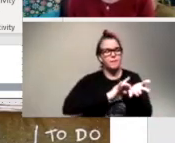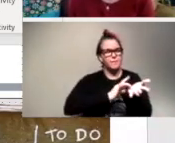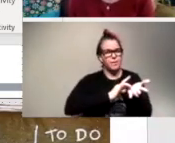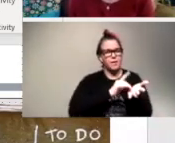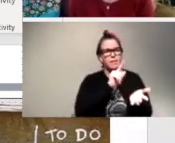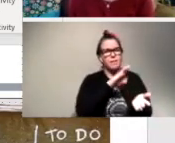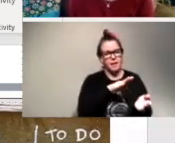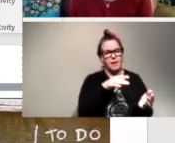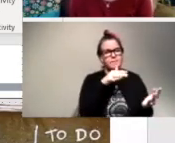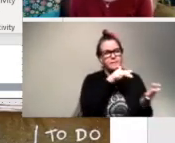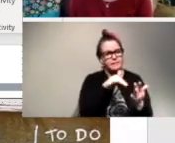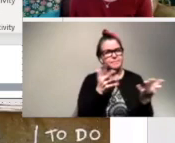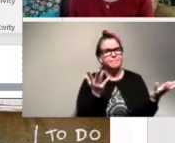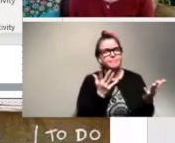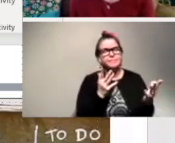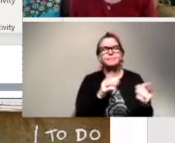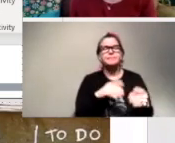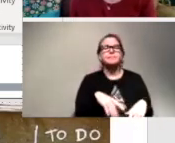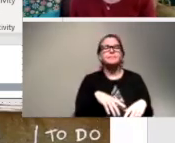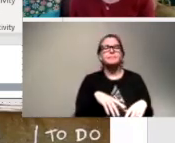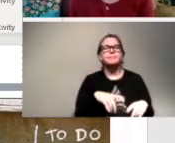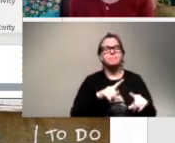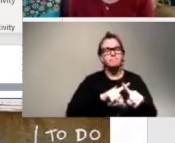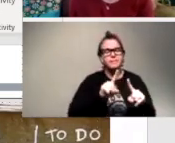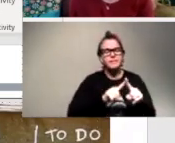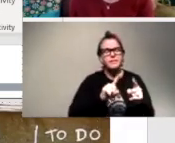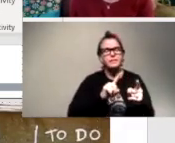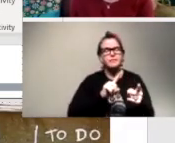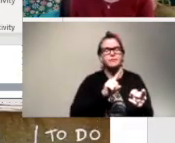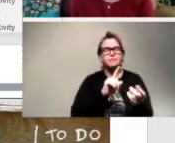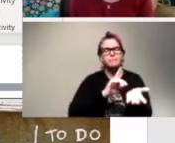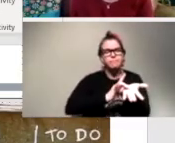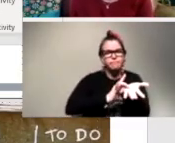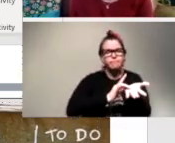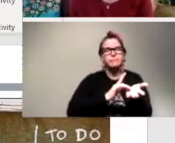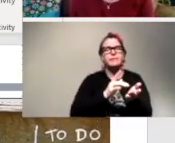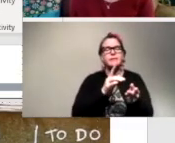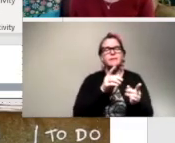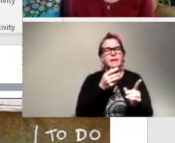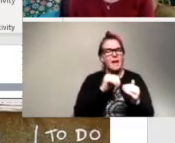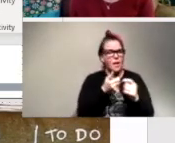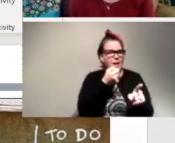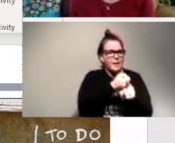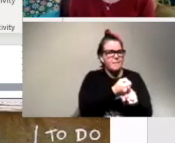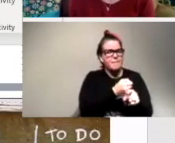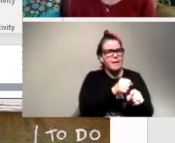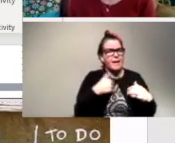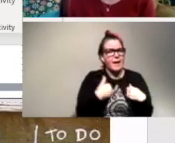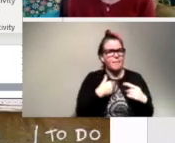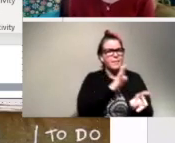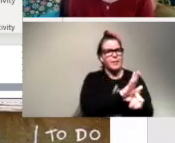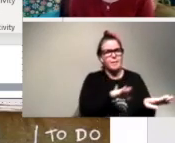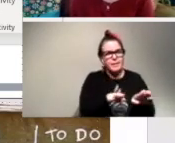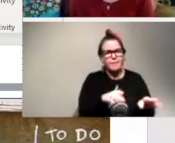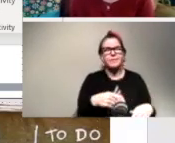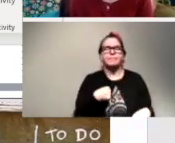We study the effects of different kinds of drugs on animal behavior. So in my everyday work,